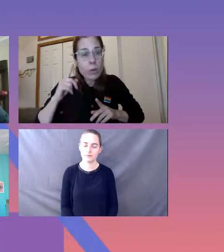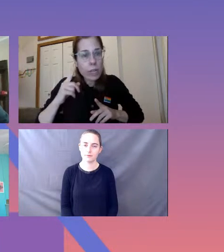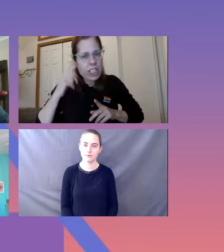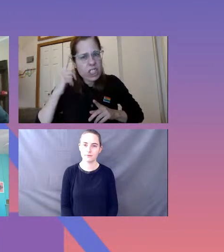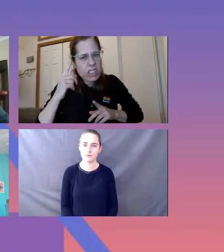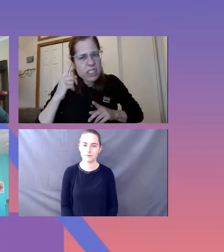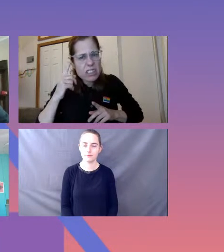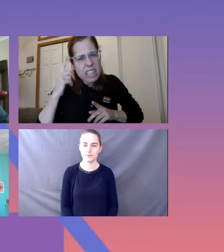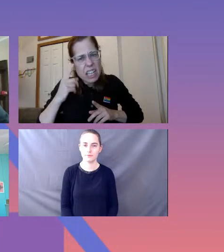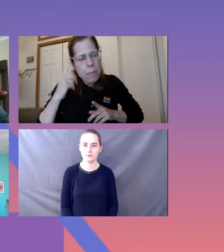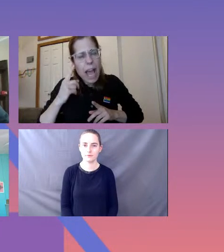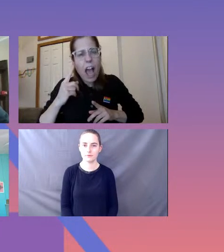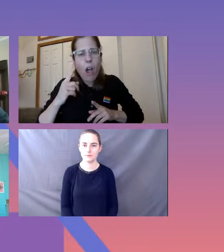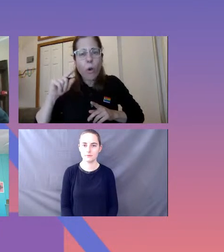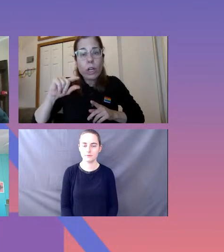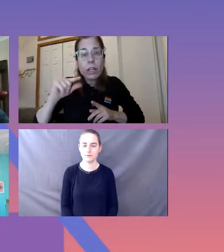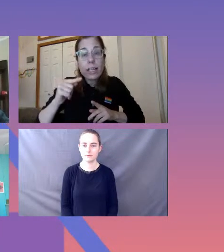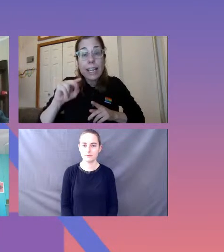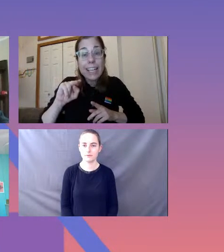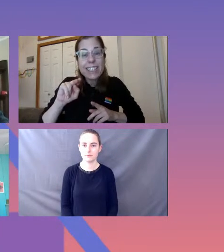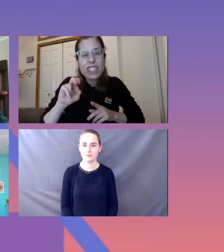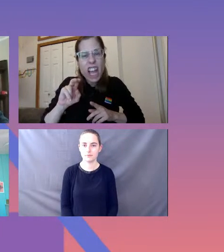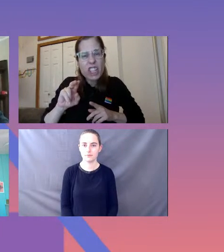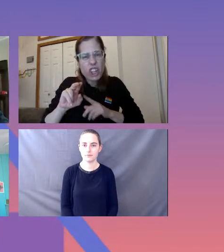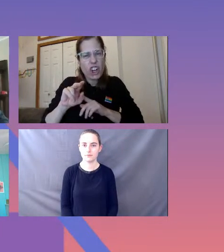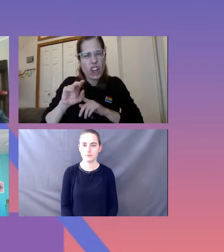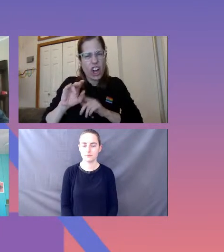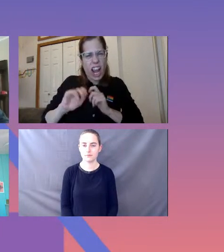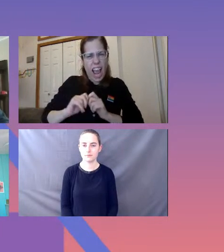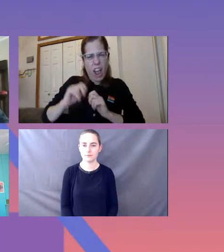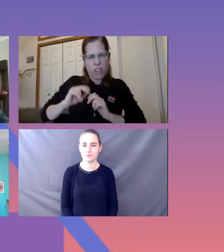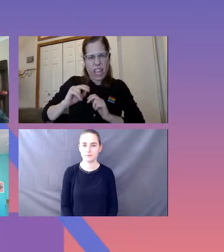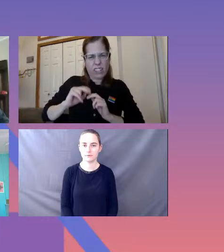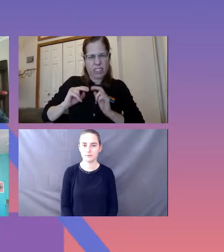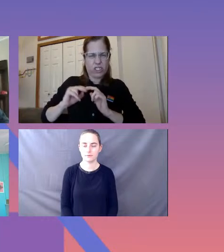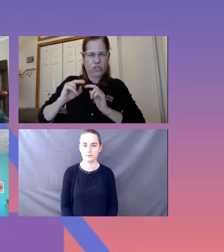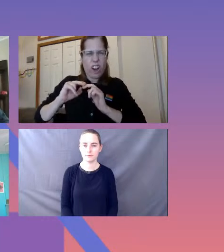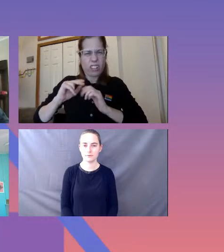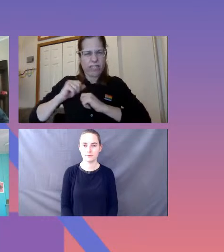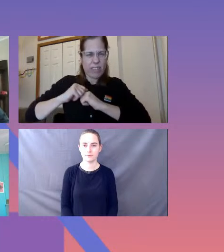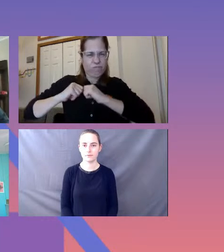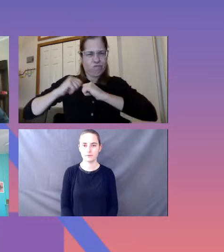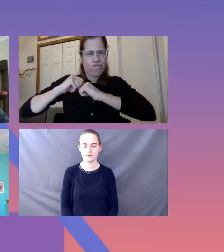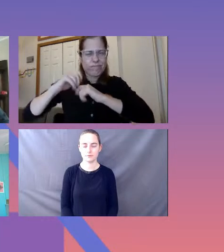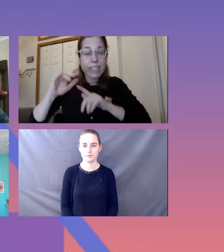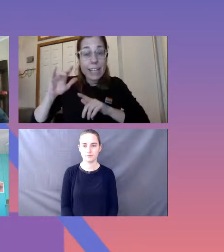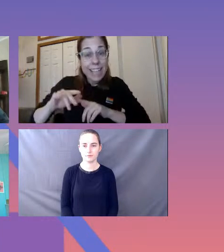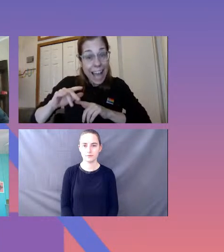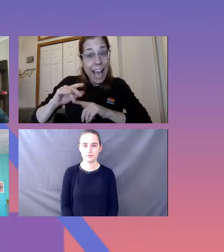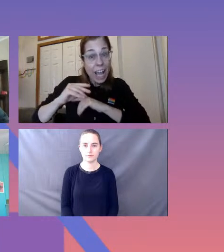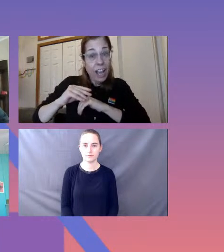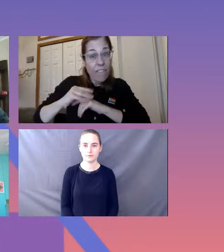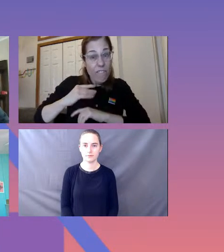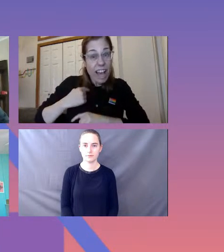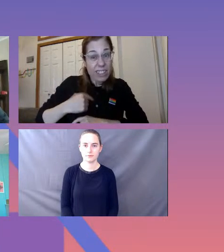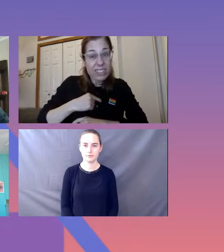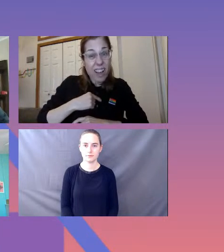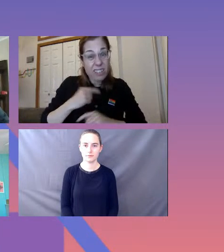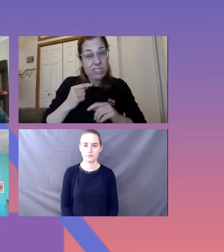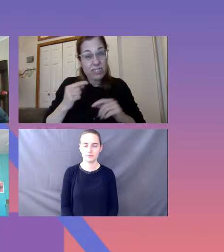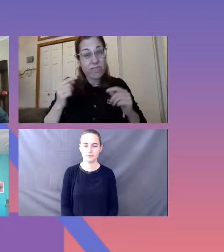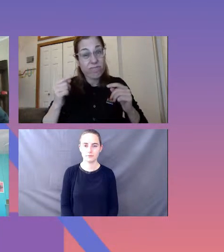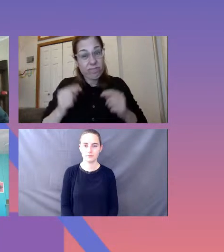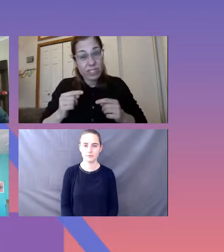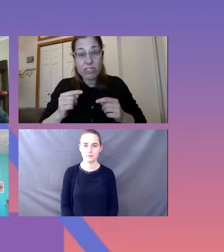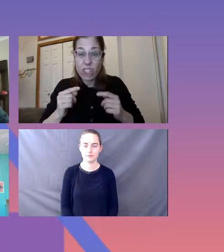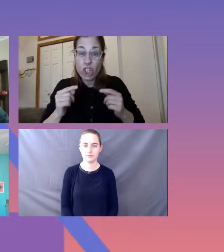gender, and how that hurts us, especially growing up. This idea that we must stick to this binary, and